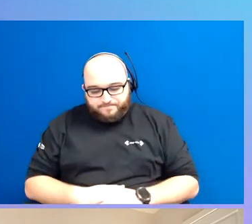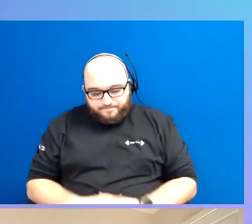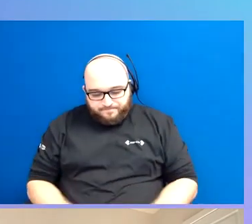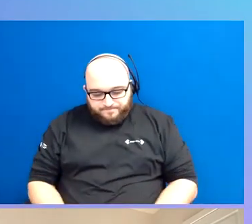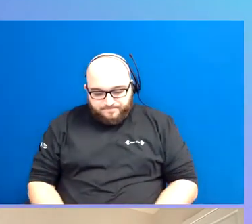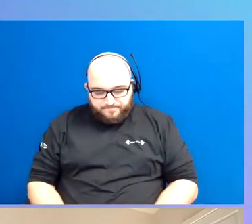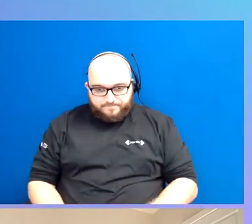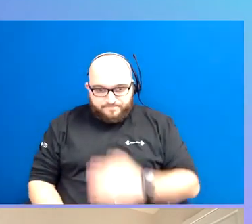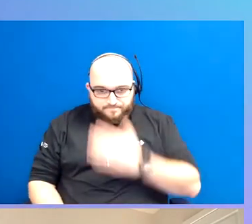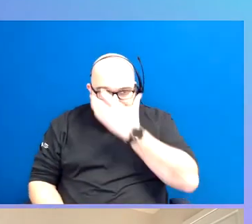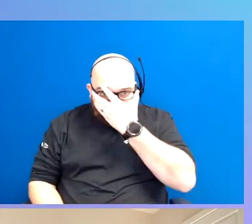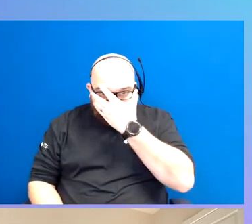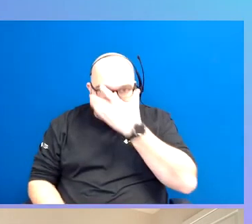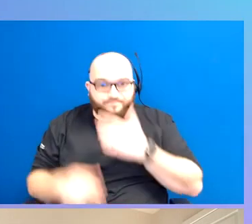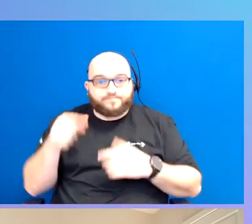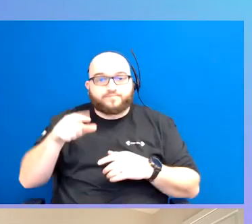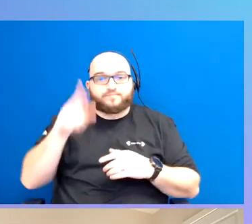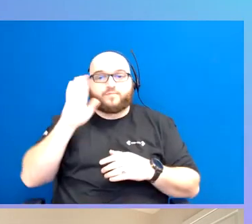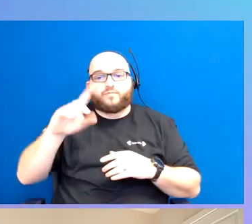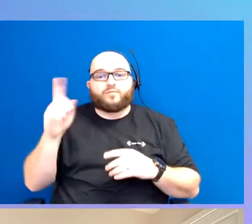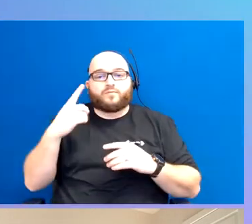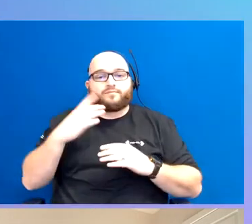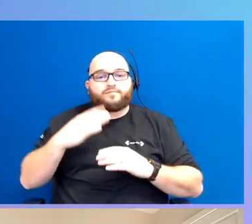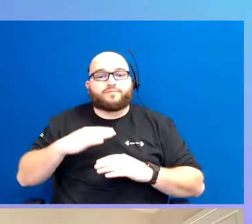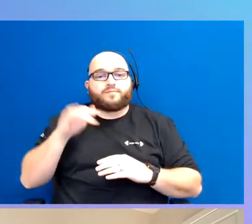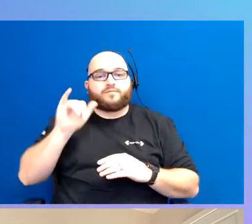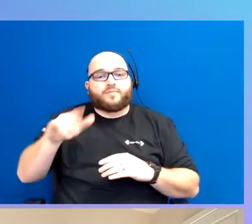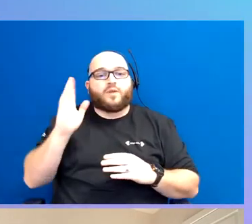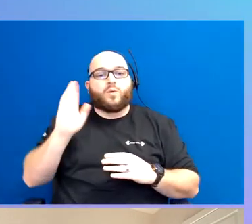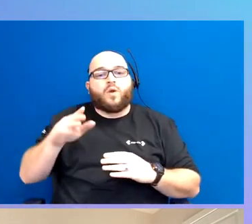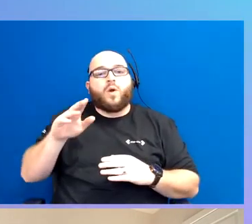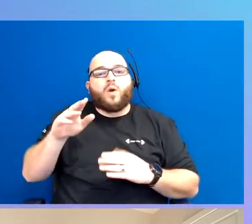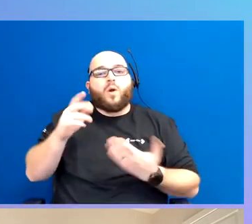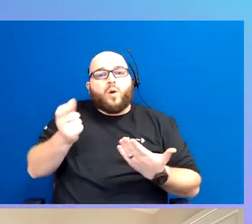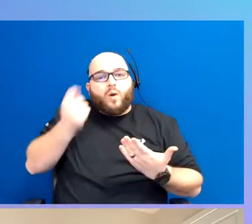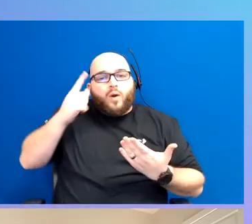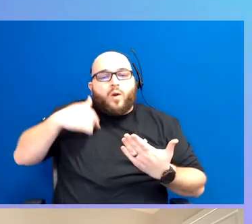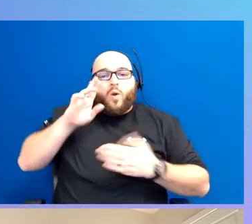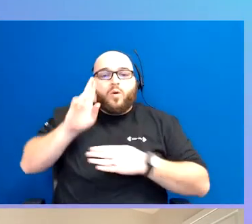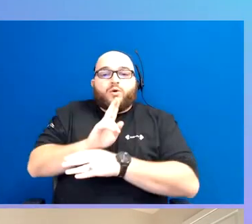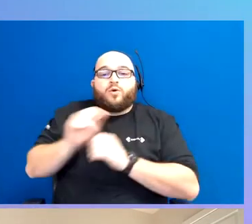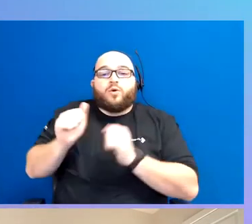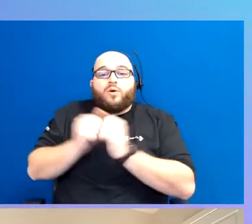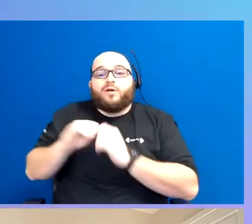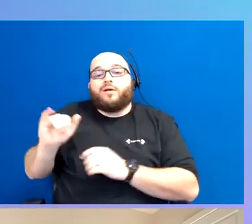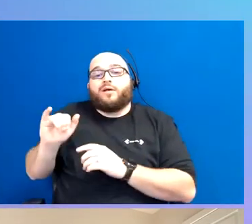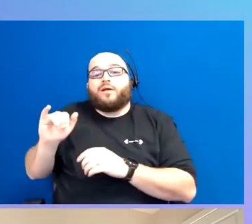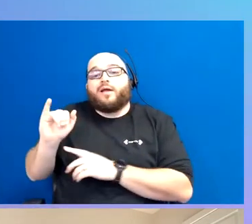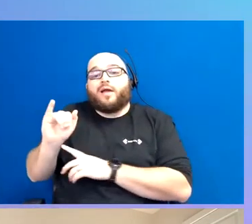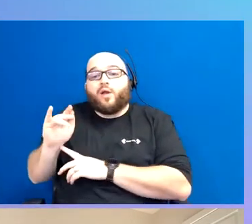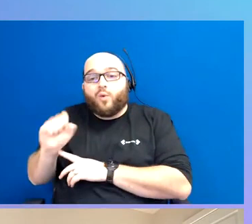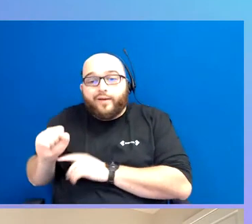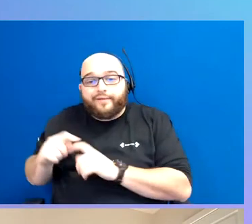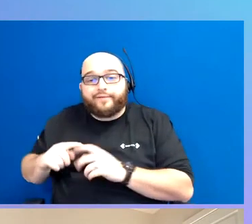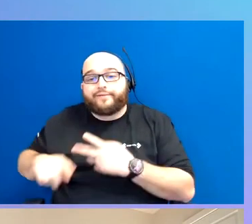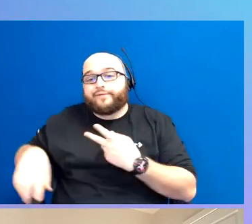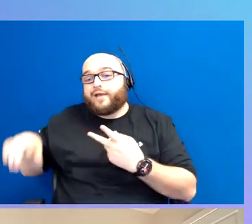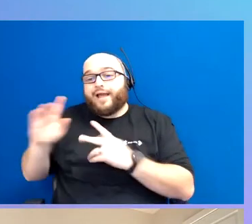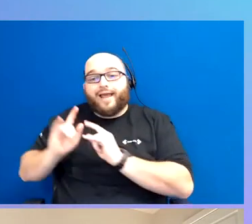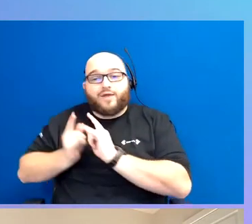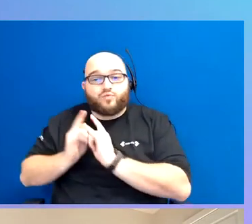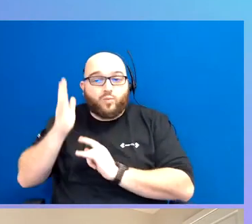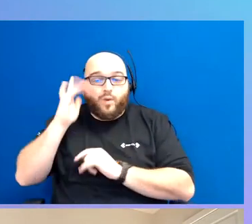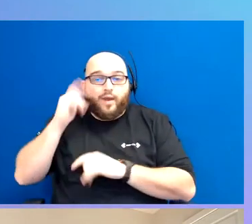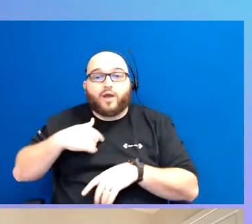This node would always be met for iOS and Android because the accessibility technologies like TalkBack